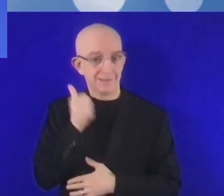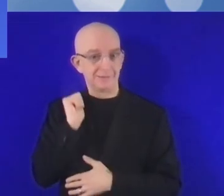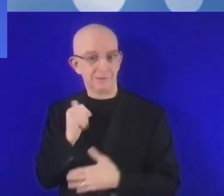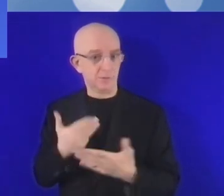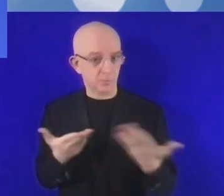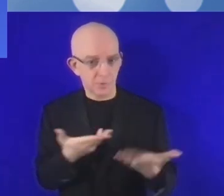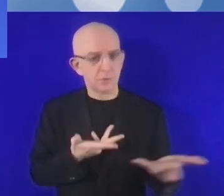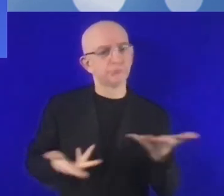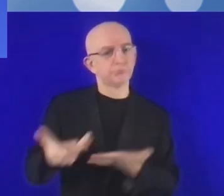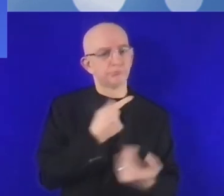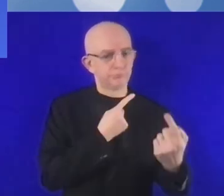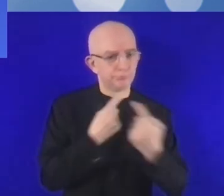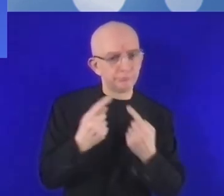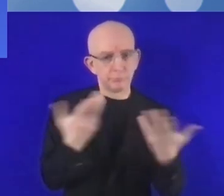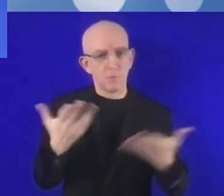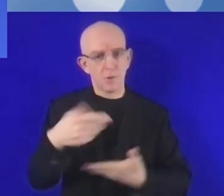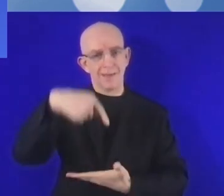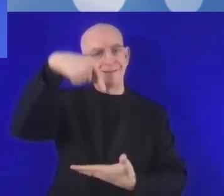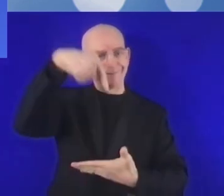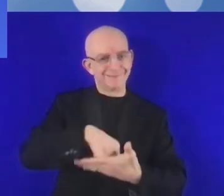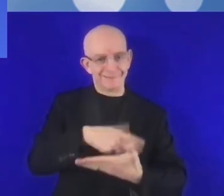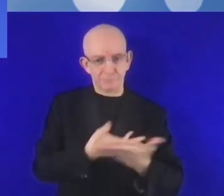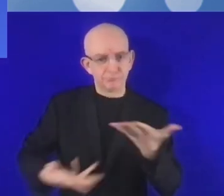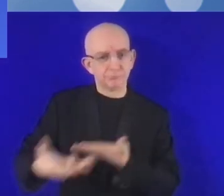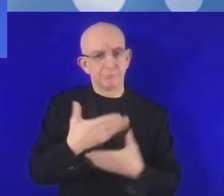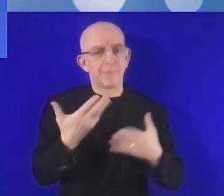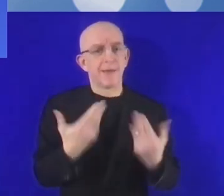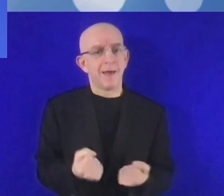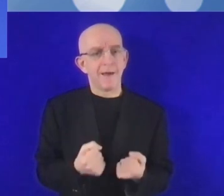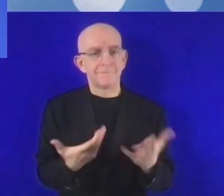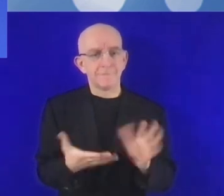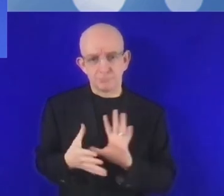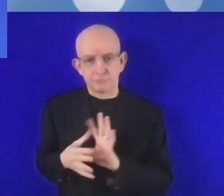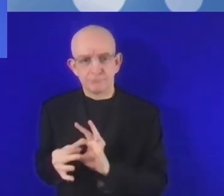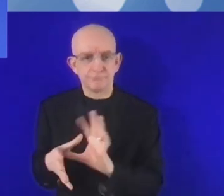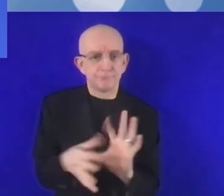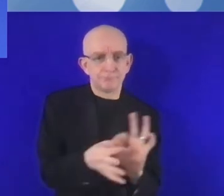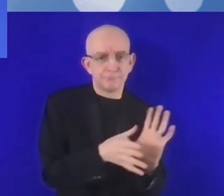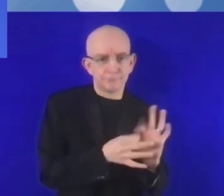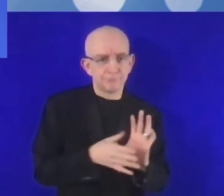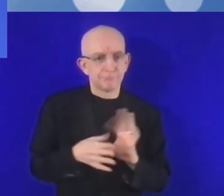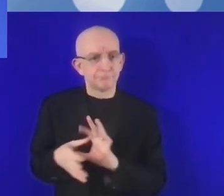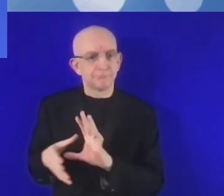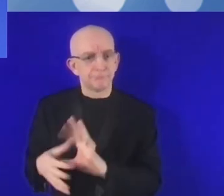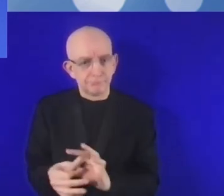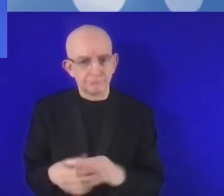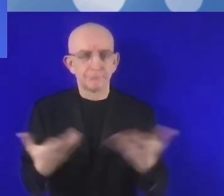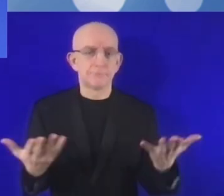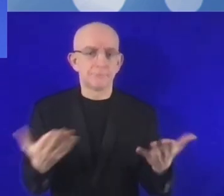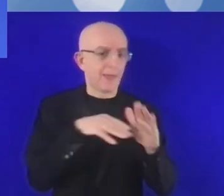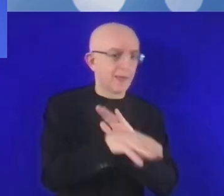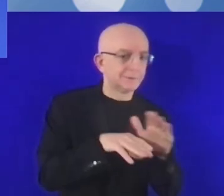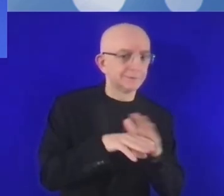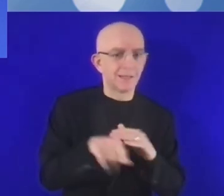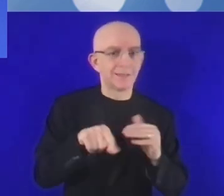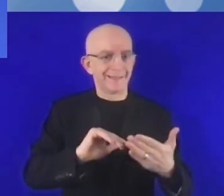5G, 6G infrastructure, but we also talked about access to the internet in general.